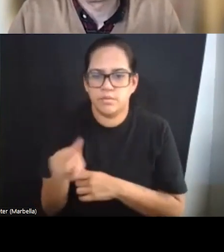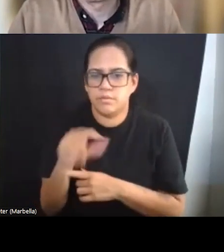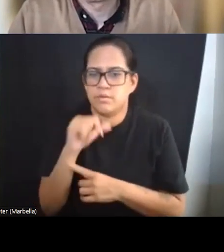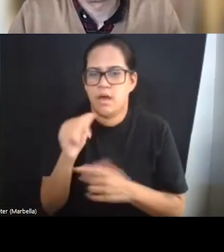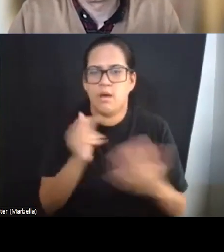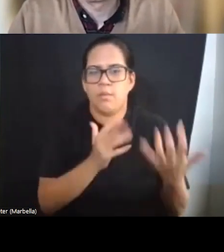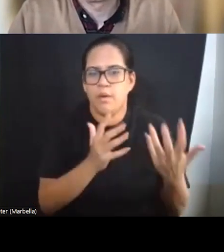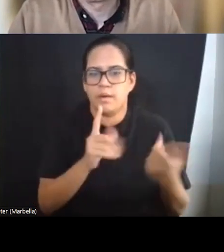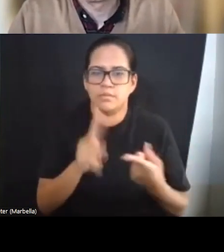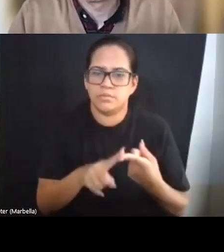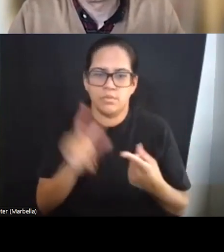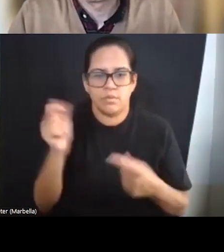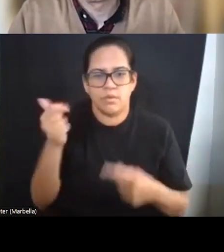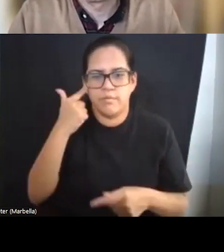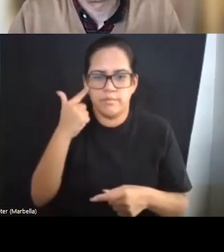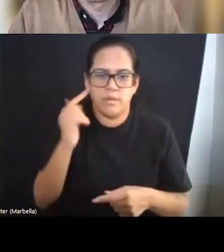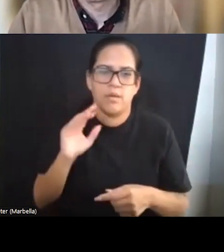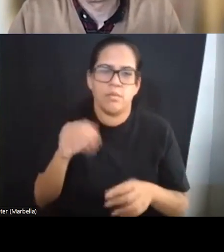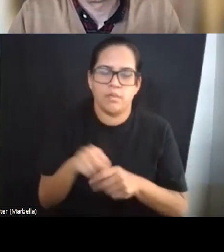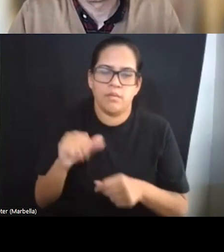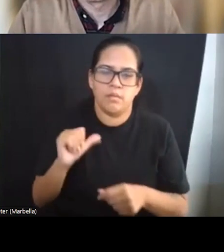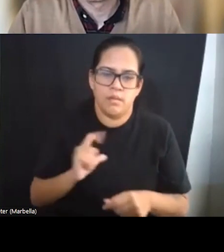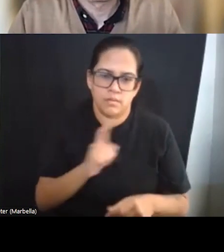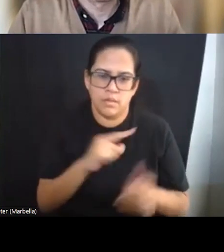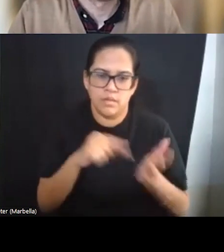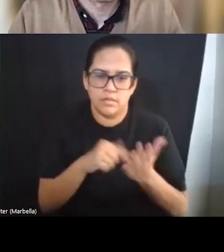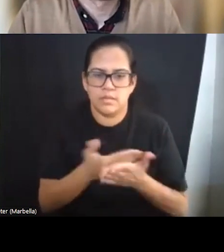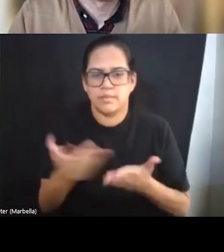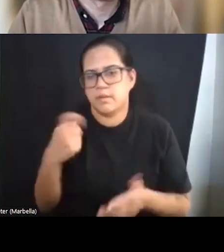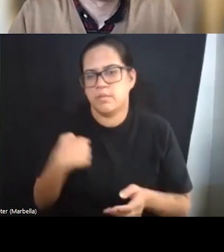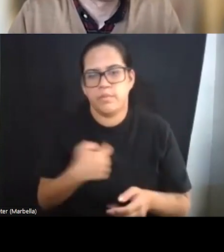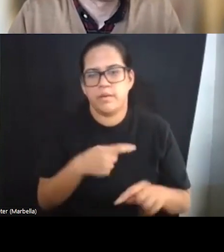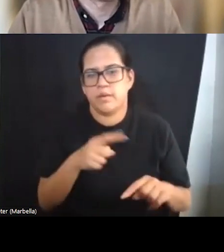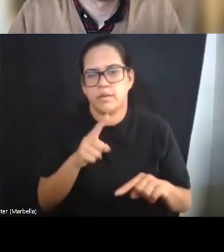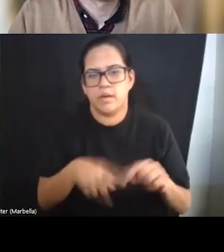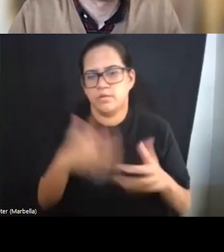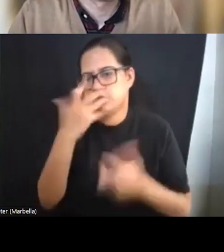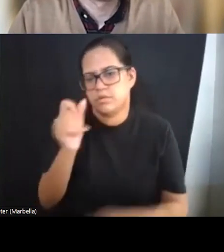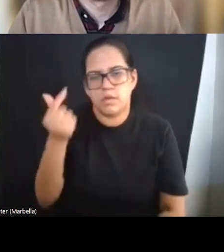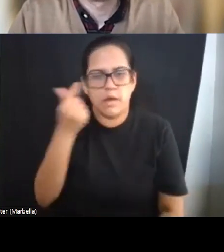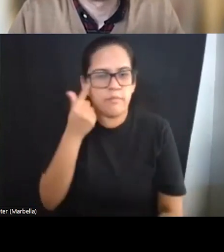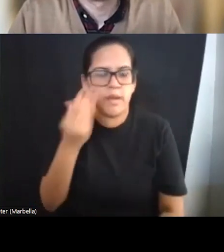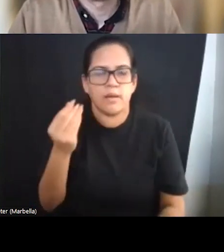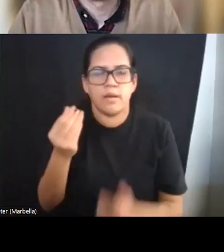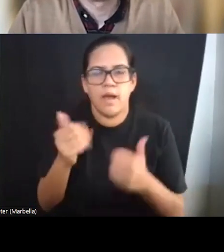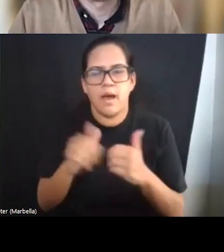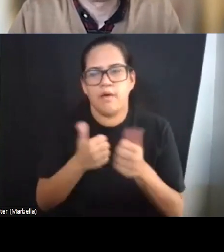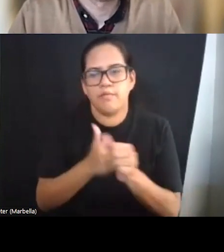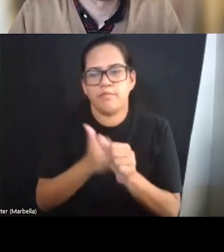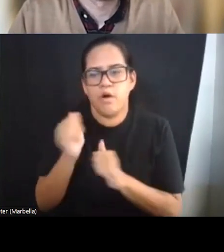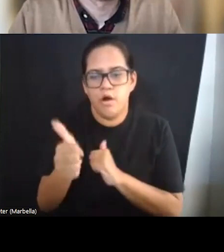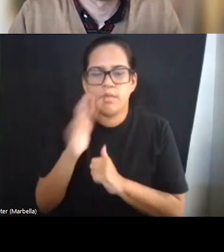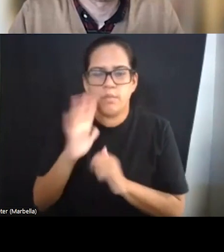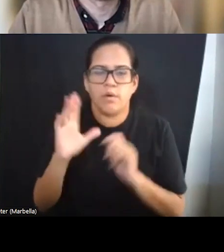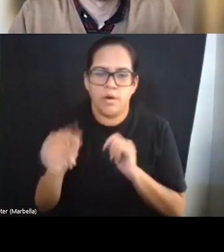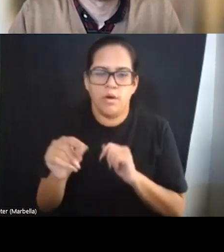wait until a government will legislate these things, because we can't even trust those governments and how far they're gonna go.